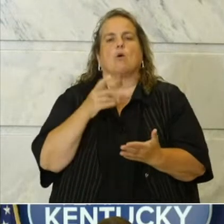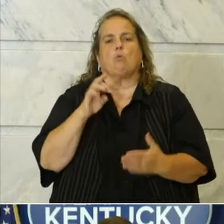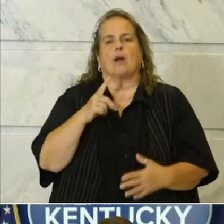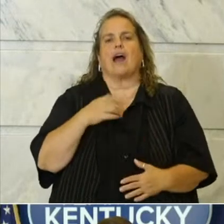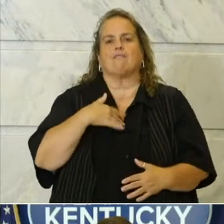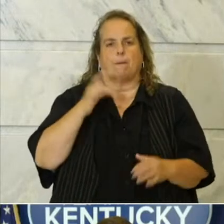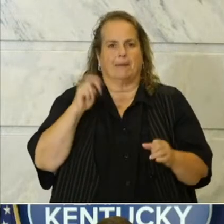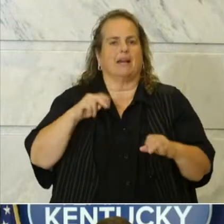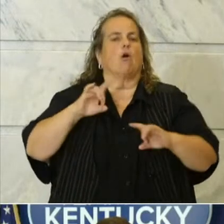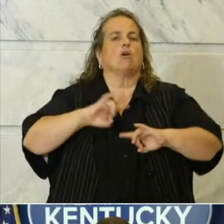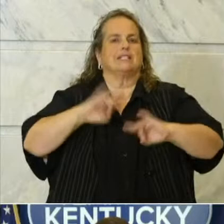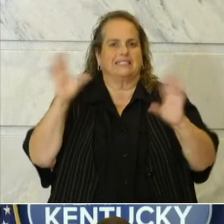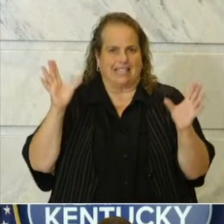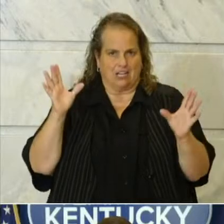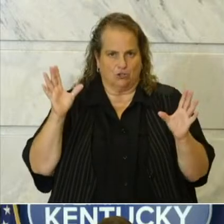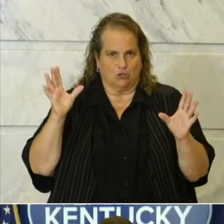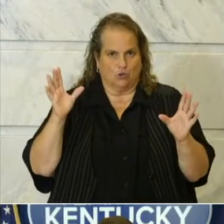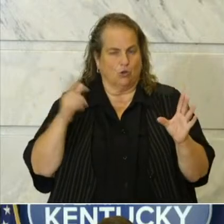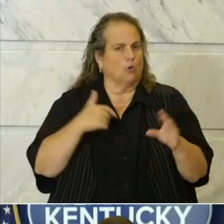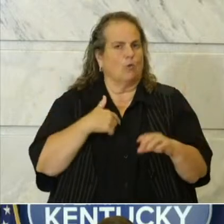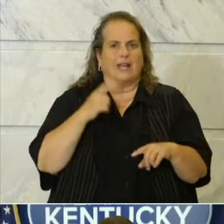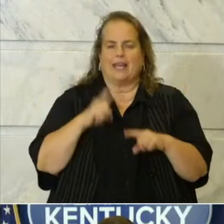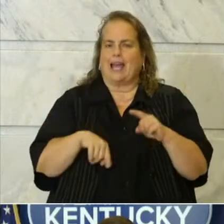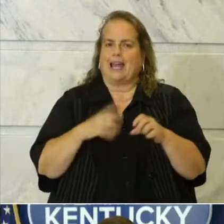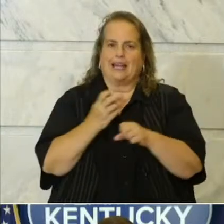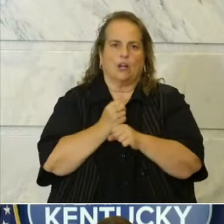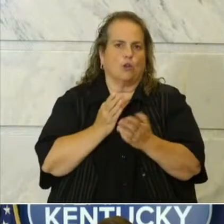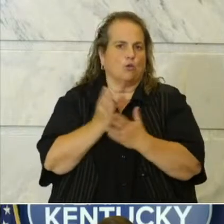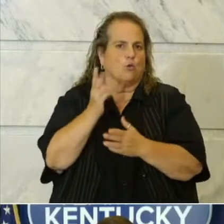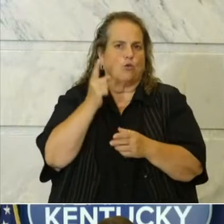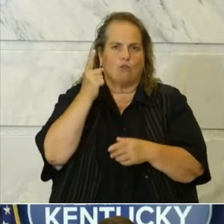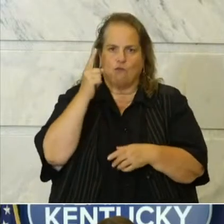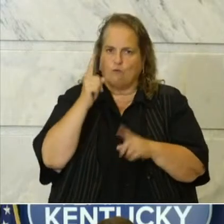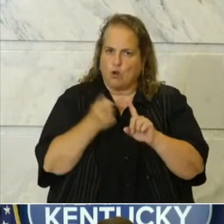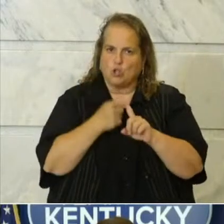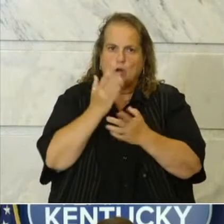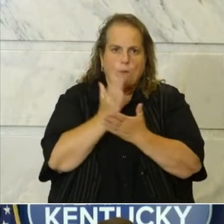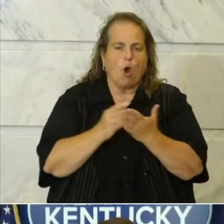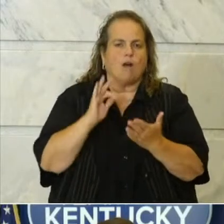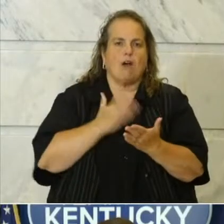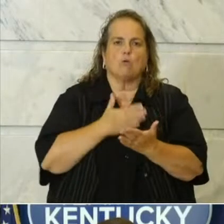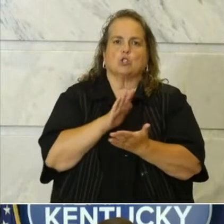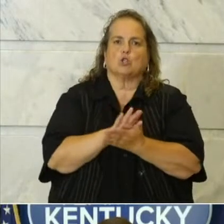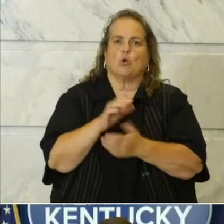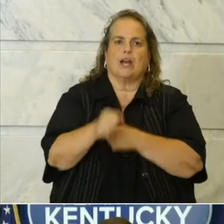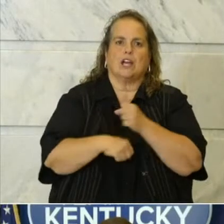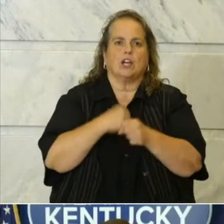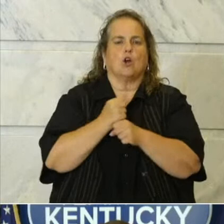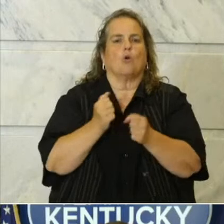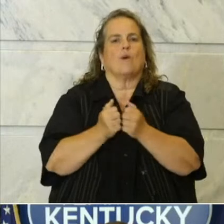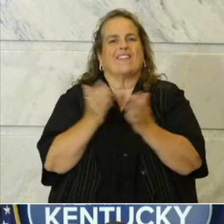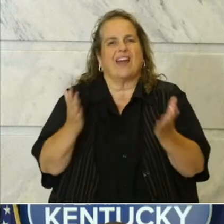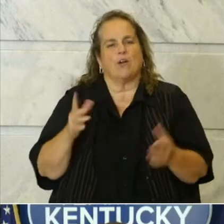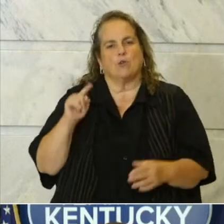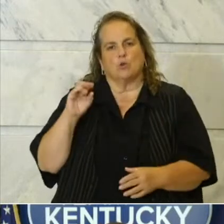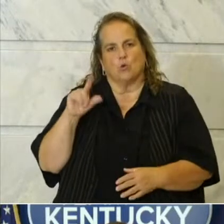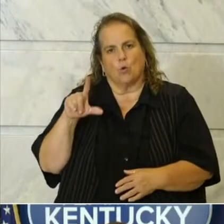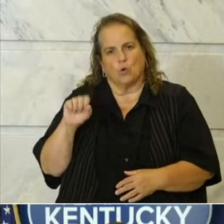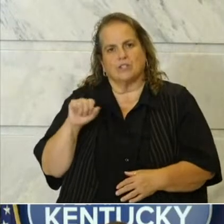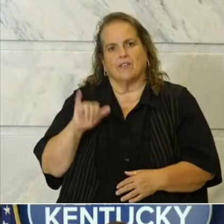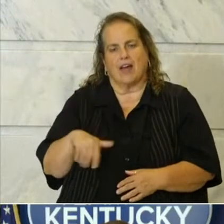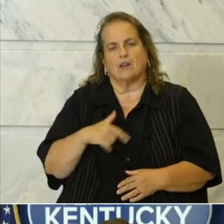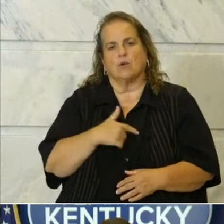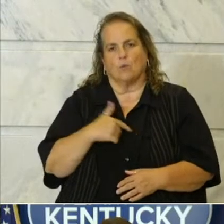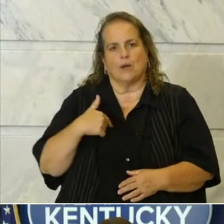absolute disaster. We cannot get through the first part of our school year without the tools that we